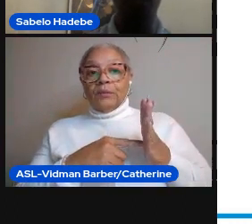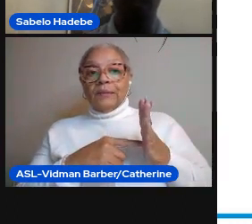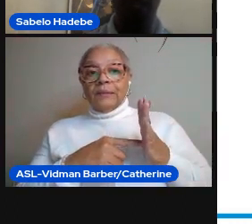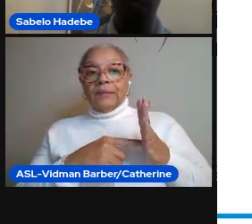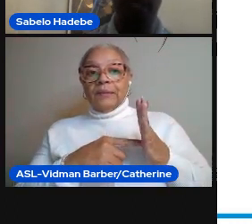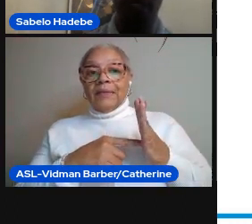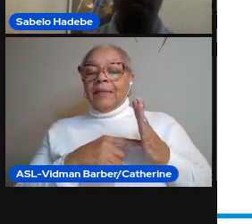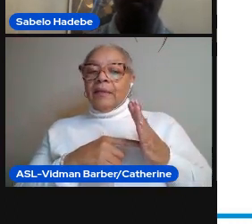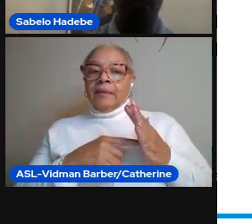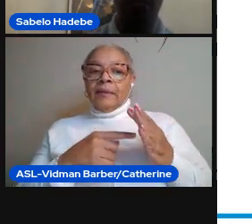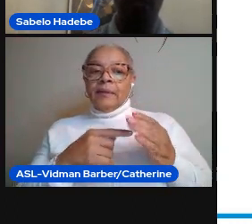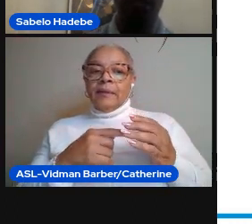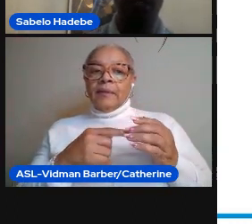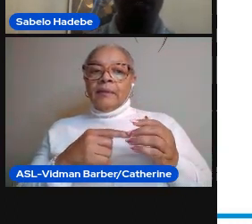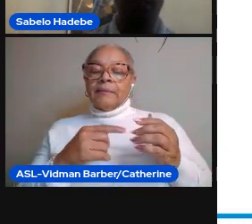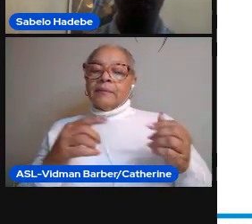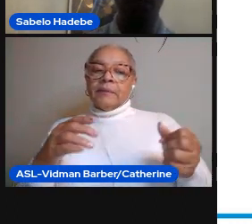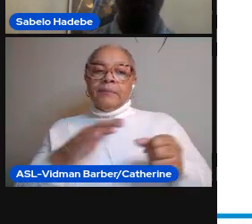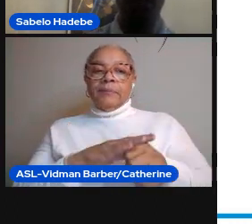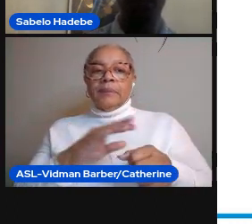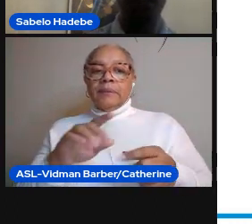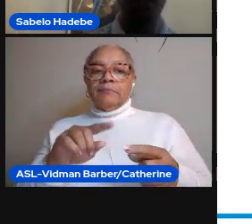complete 180-degree